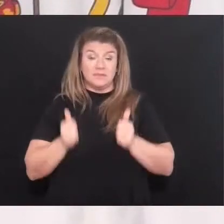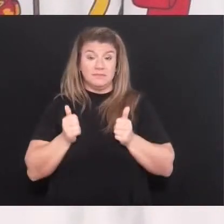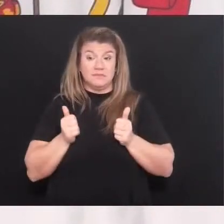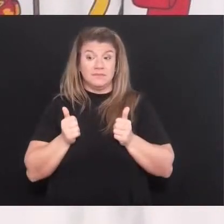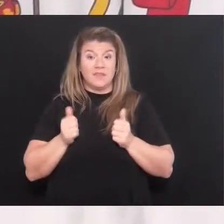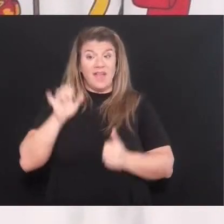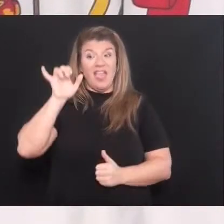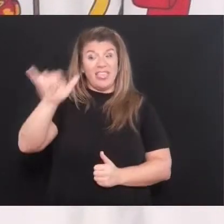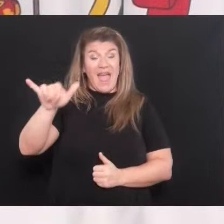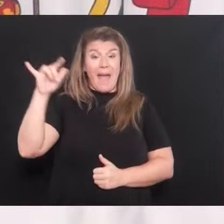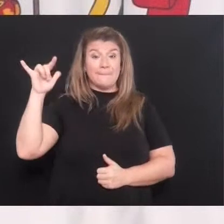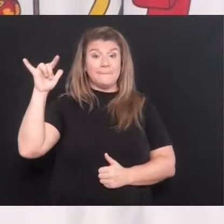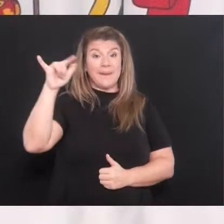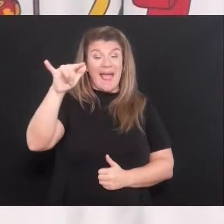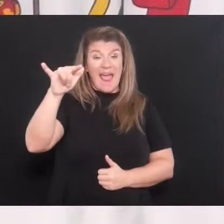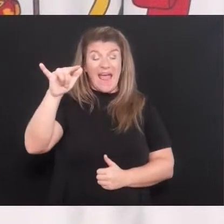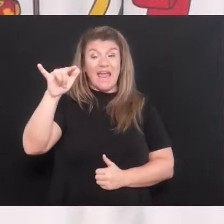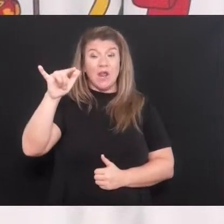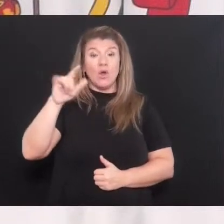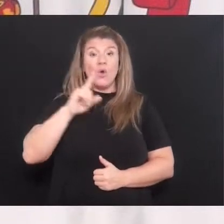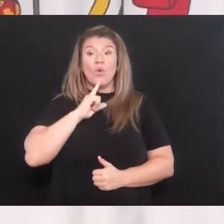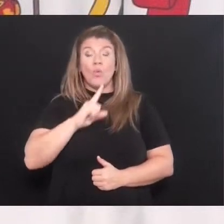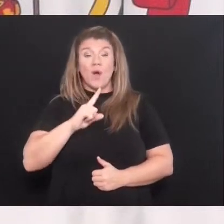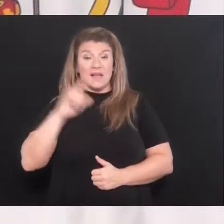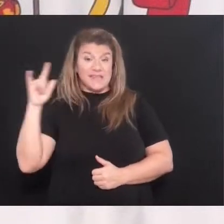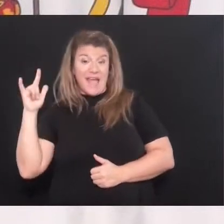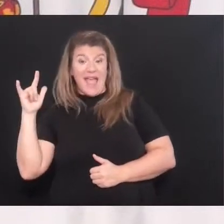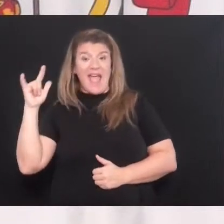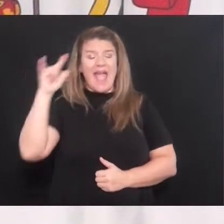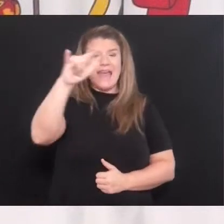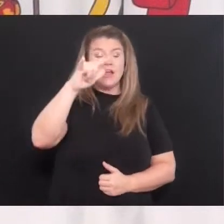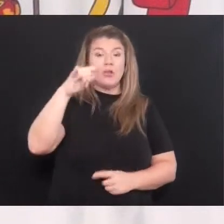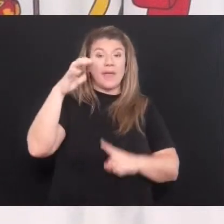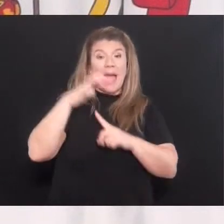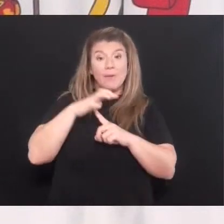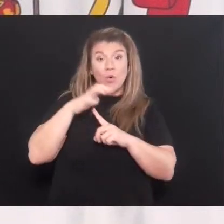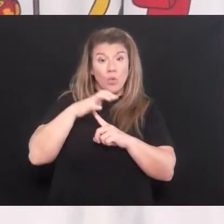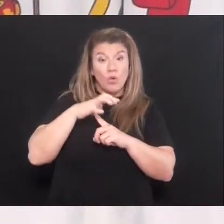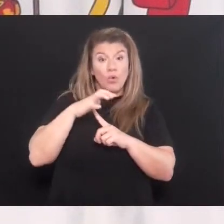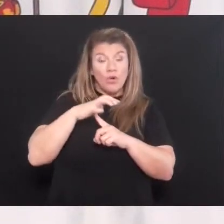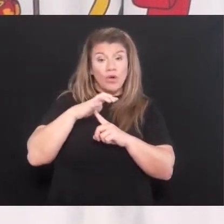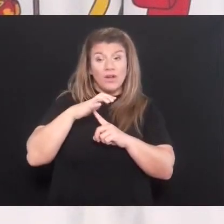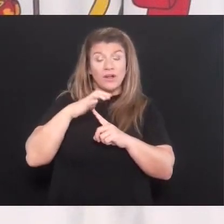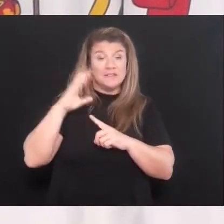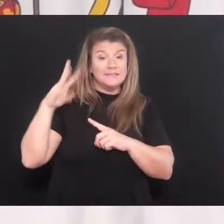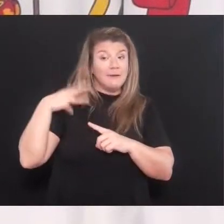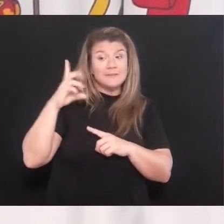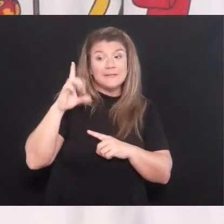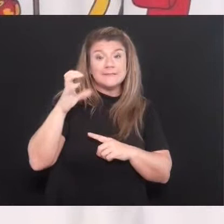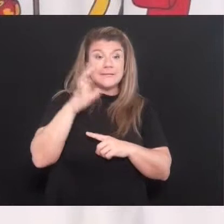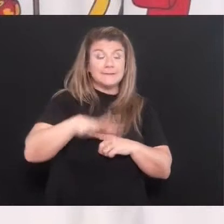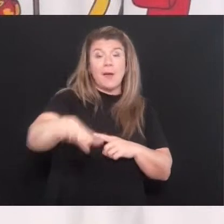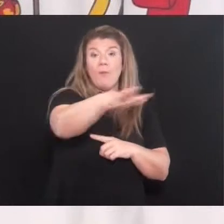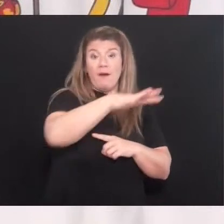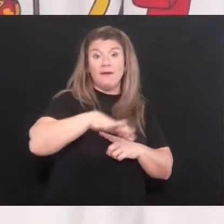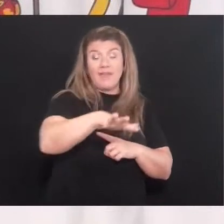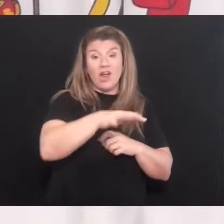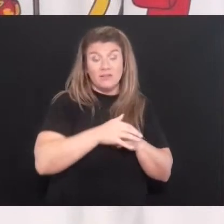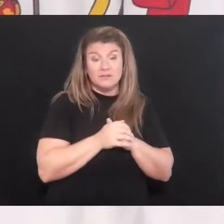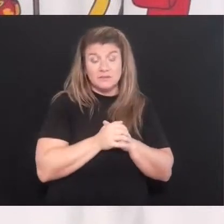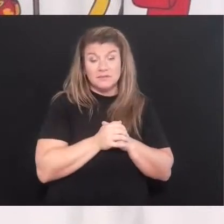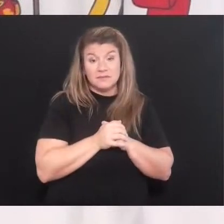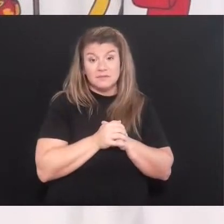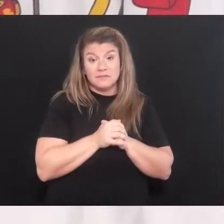that plane was probably headed right back and headed at our nation's capital or whatever it may be. You